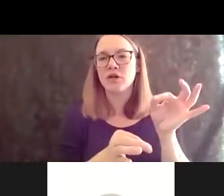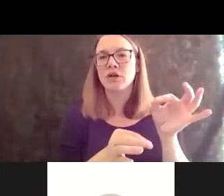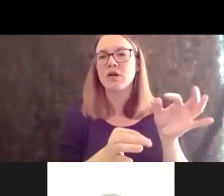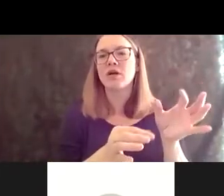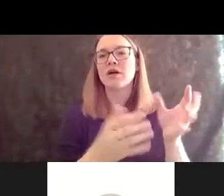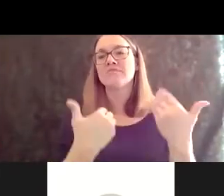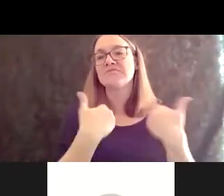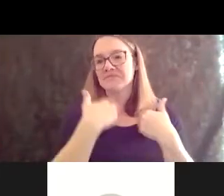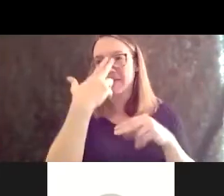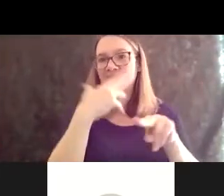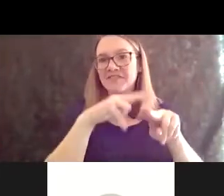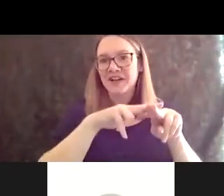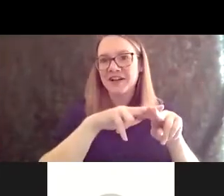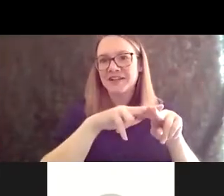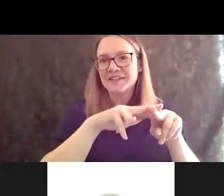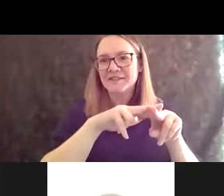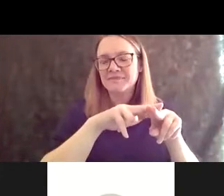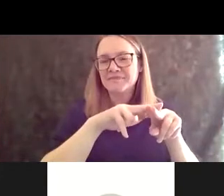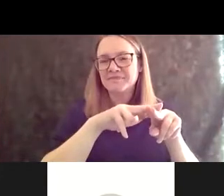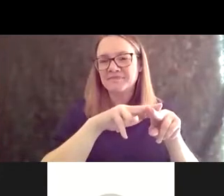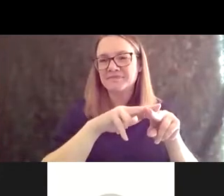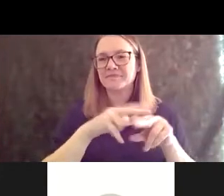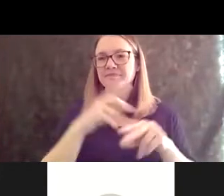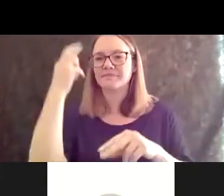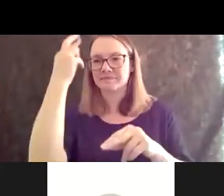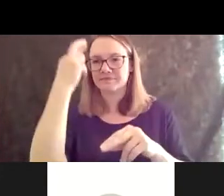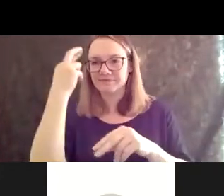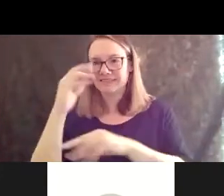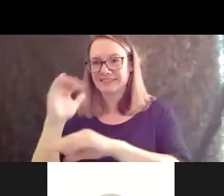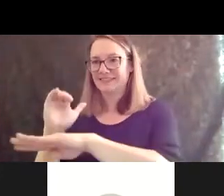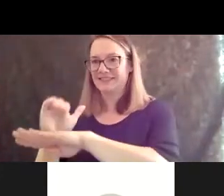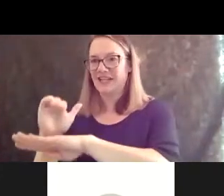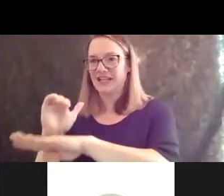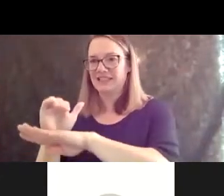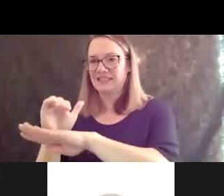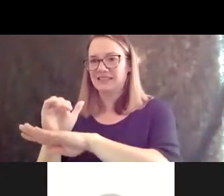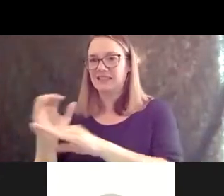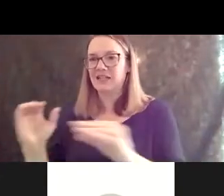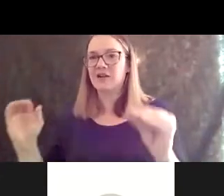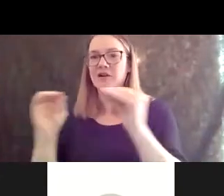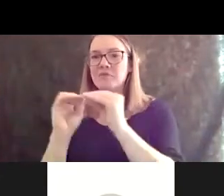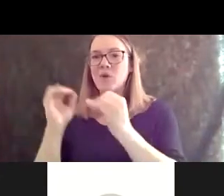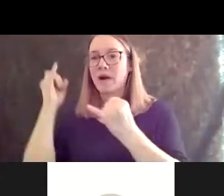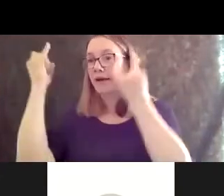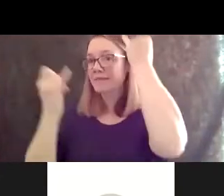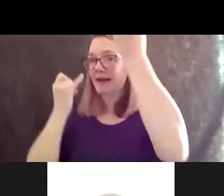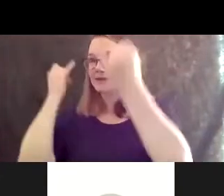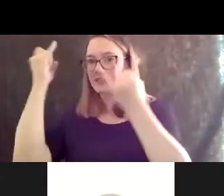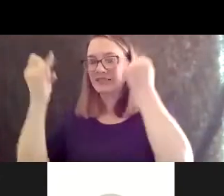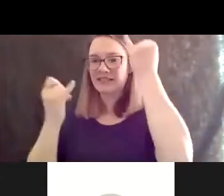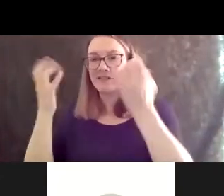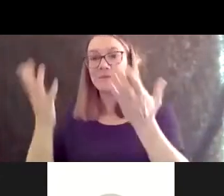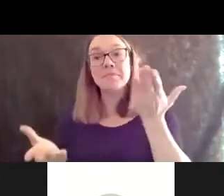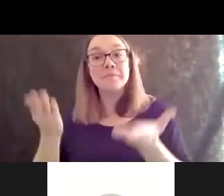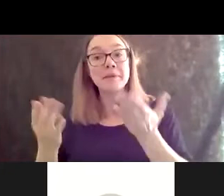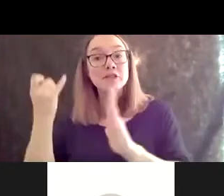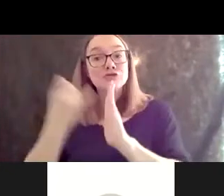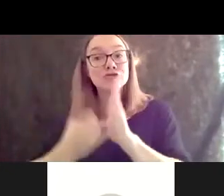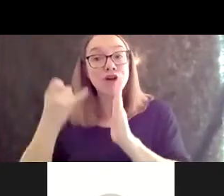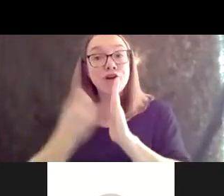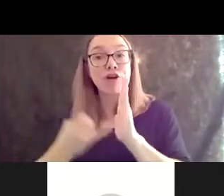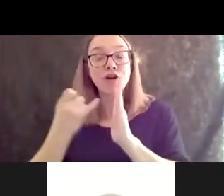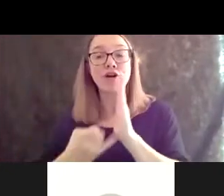having fun doing so. And I realize at night I'm very much more imaginative, so I'll probably draw or do some art.